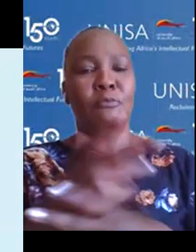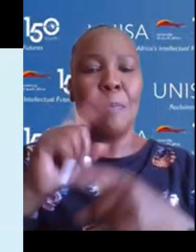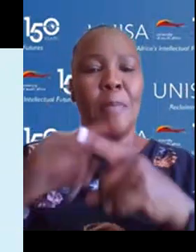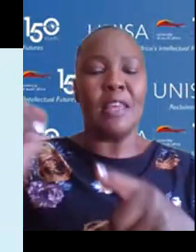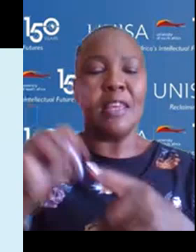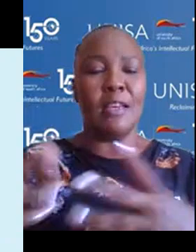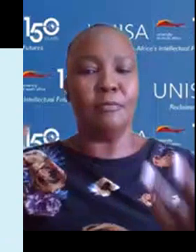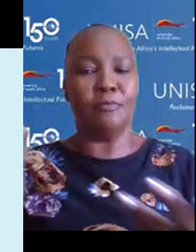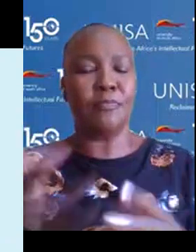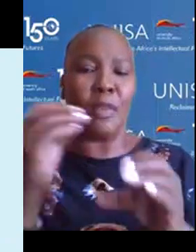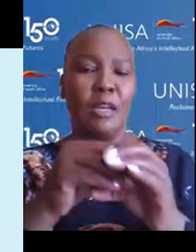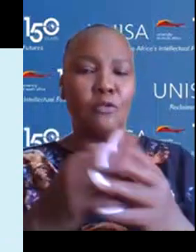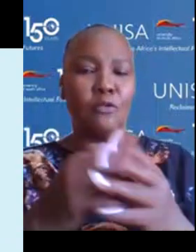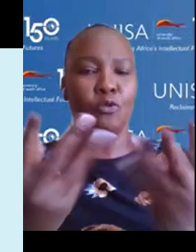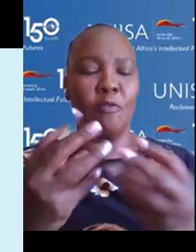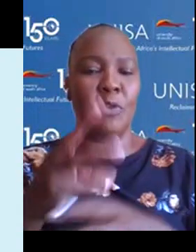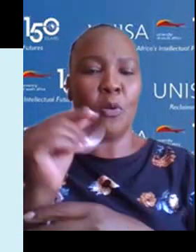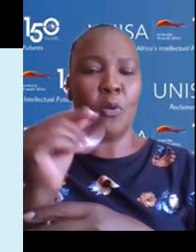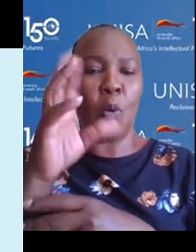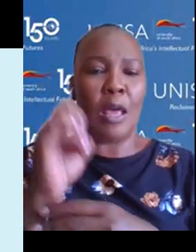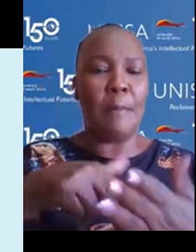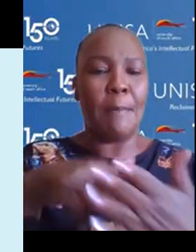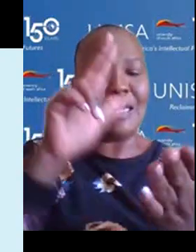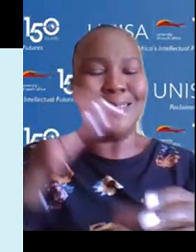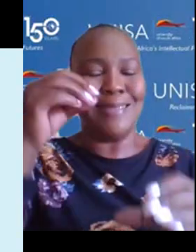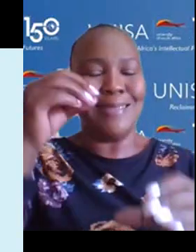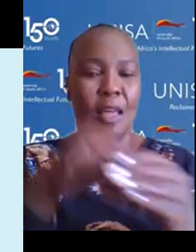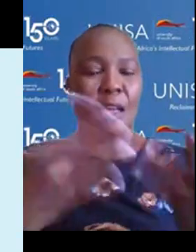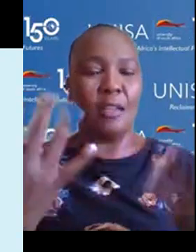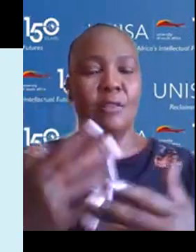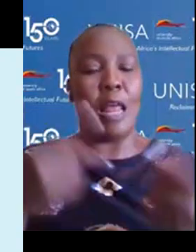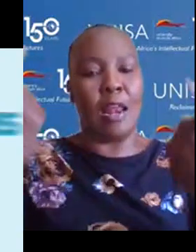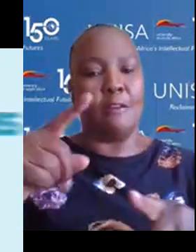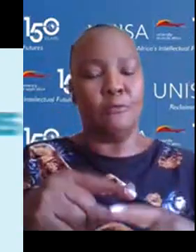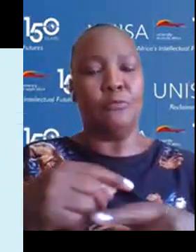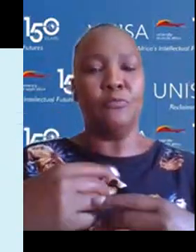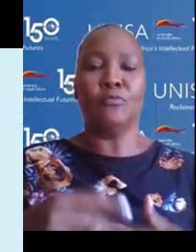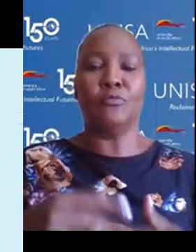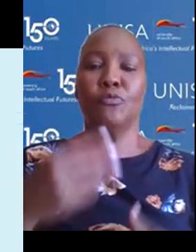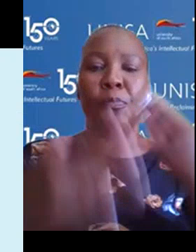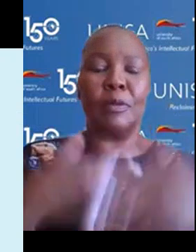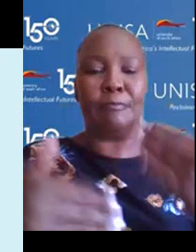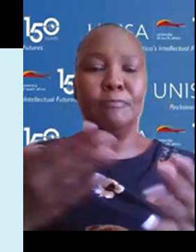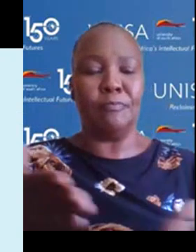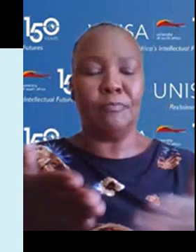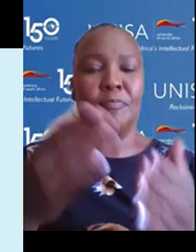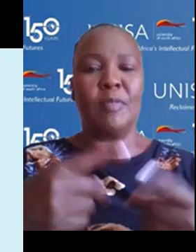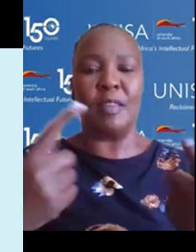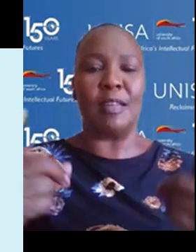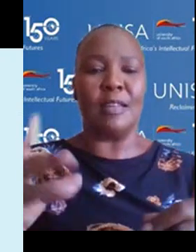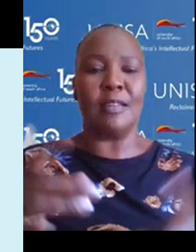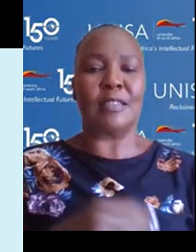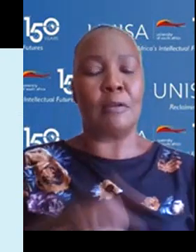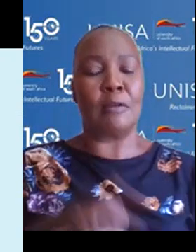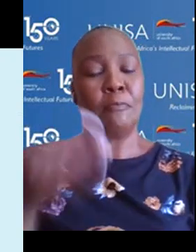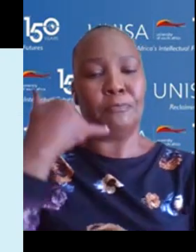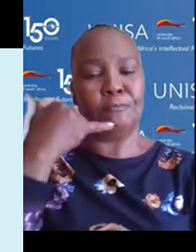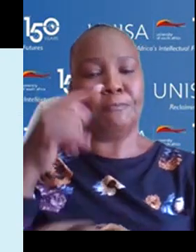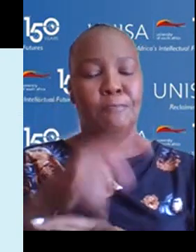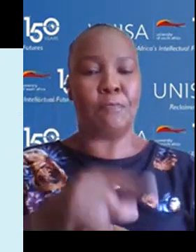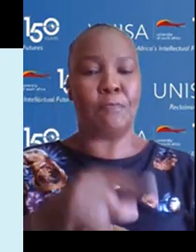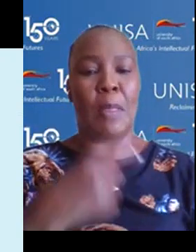You can install software applications on tablets that allow you to perform various tasks. A smartphone is a common type of portable